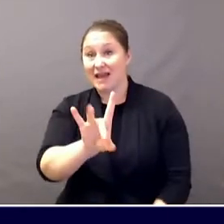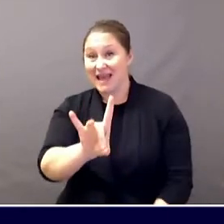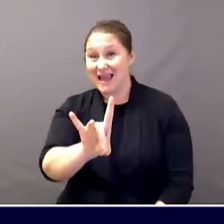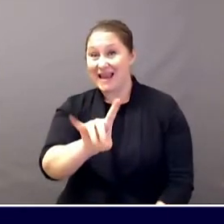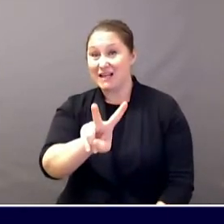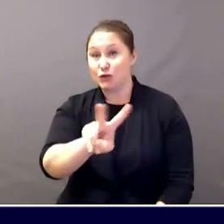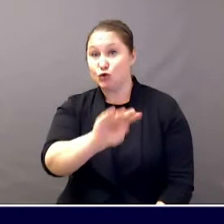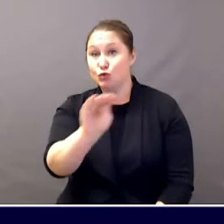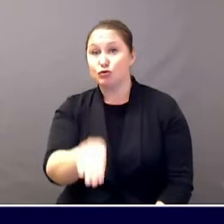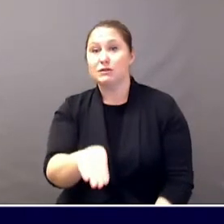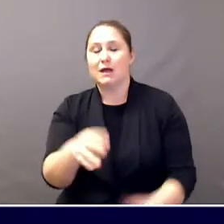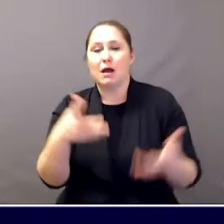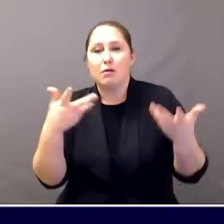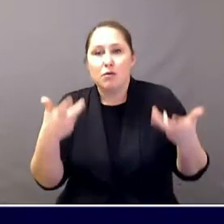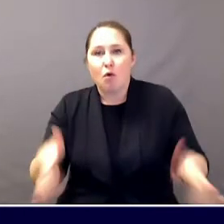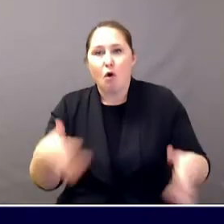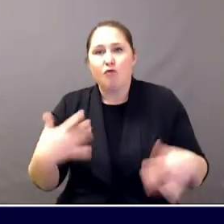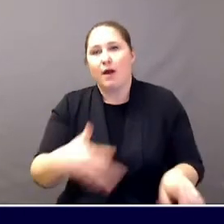have been administered